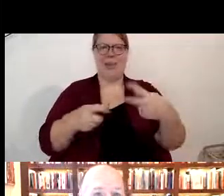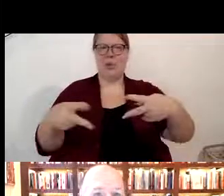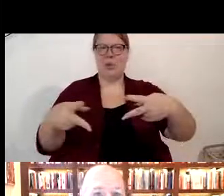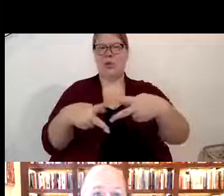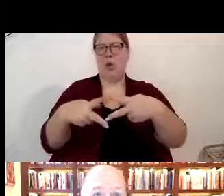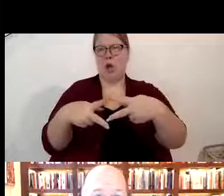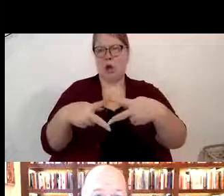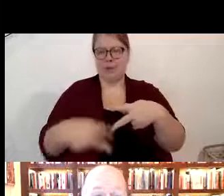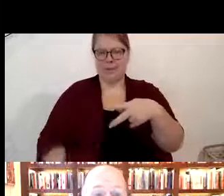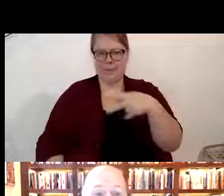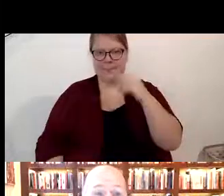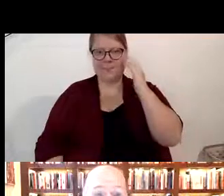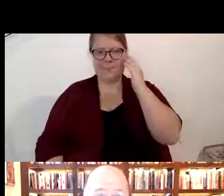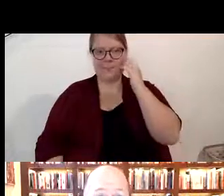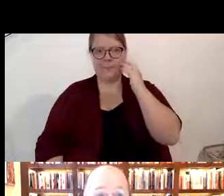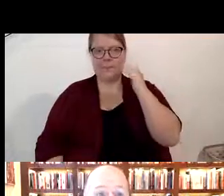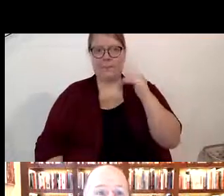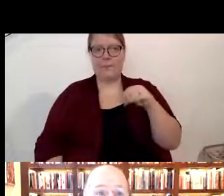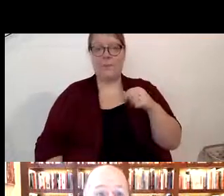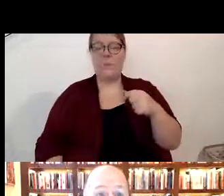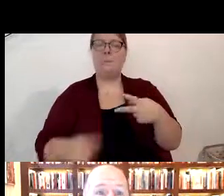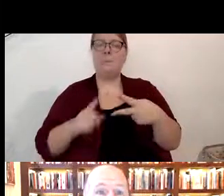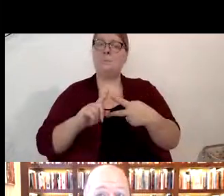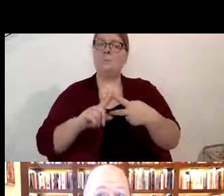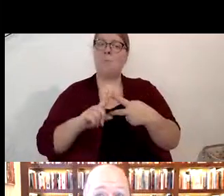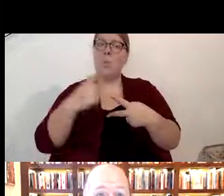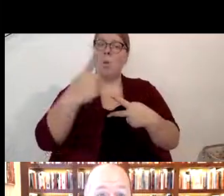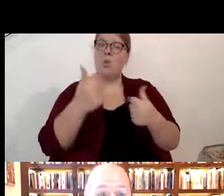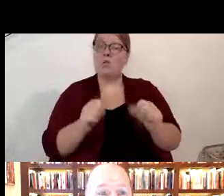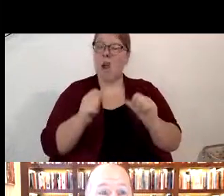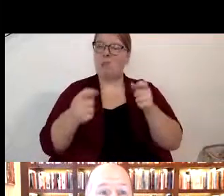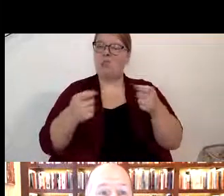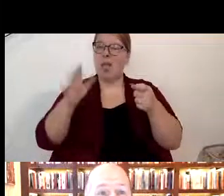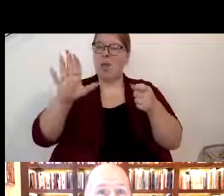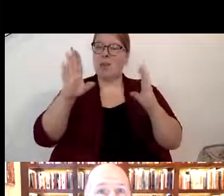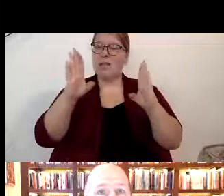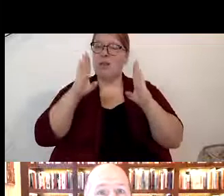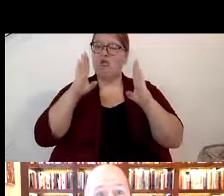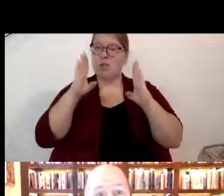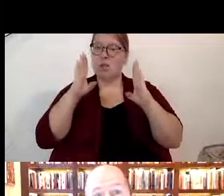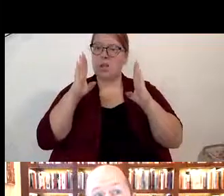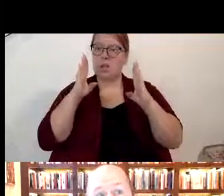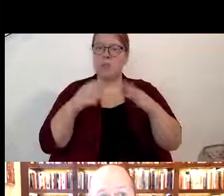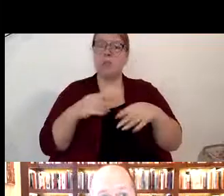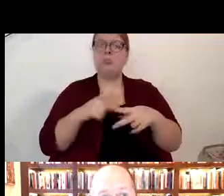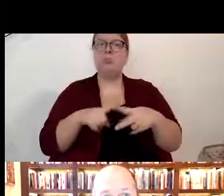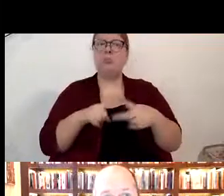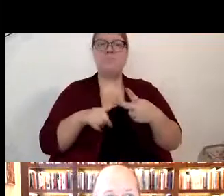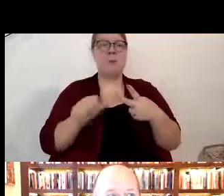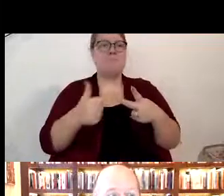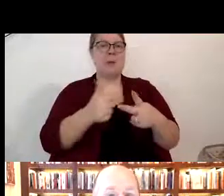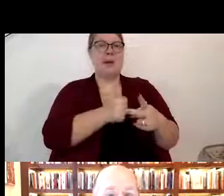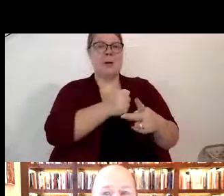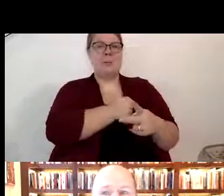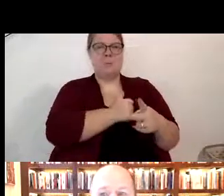aspect of this is learning how to regulate your attention. And the other is kind of the attitude